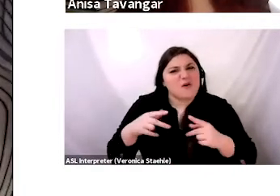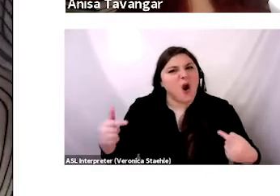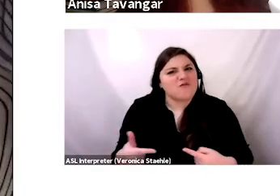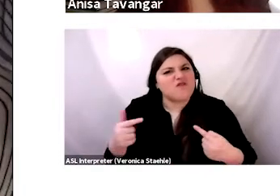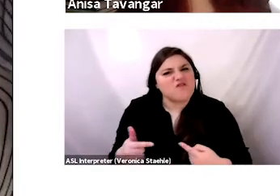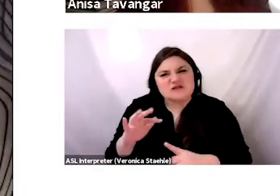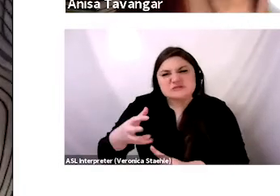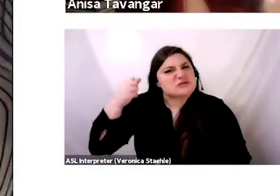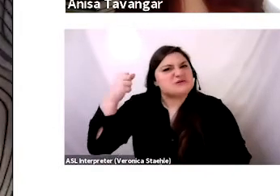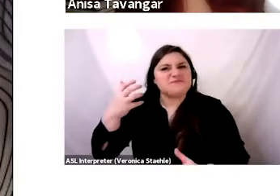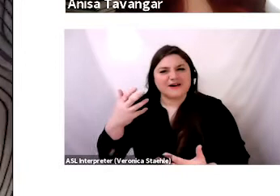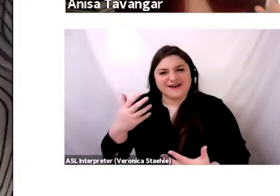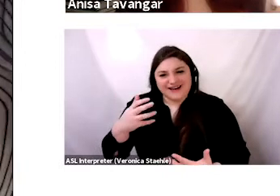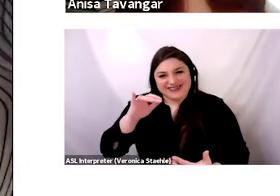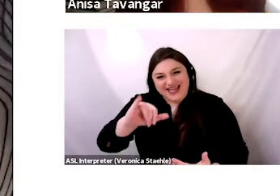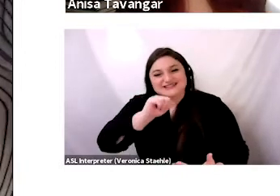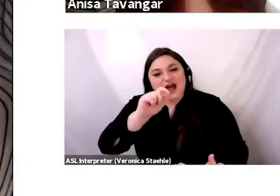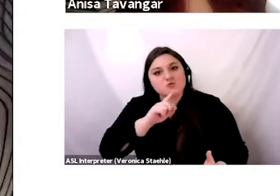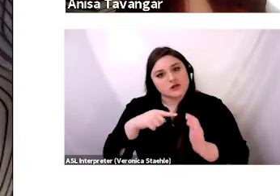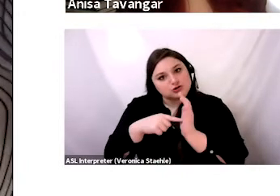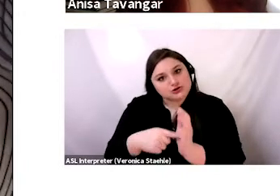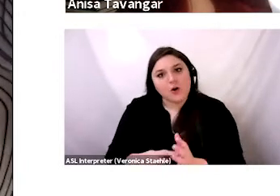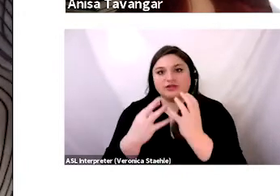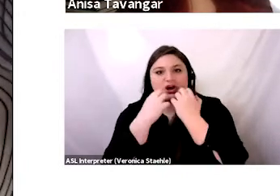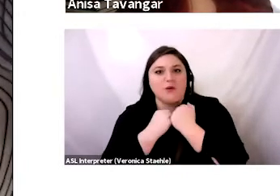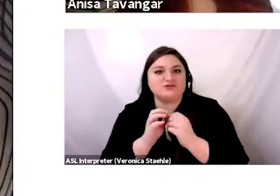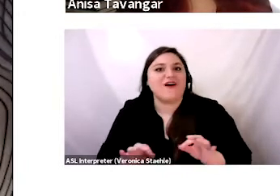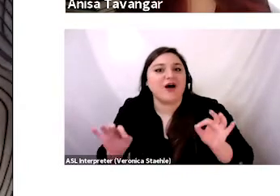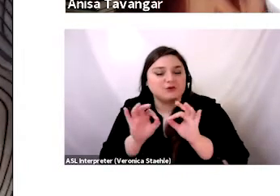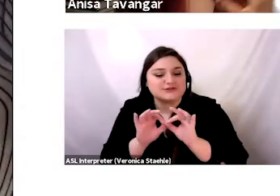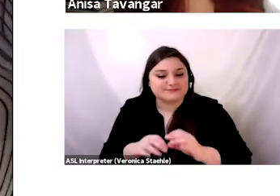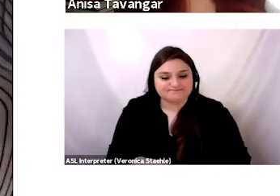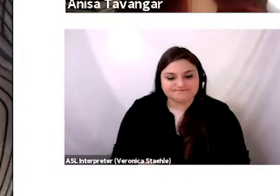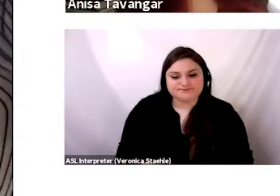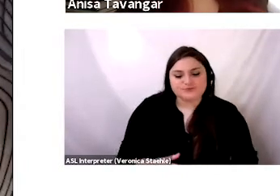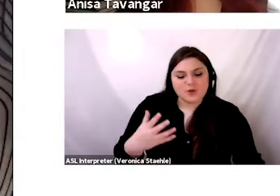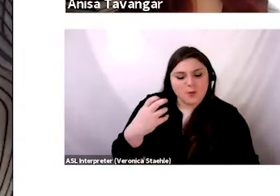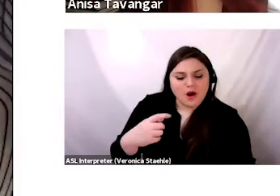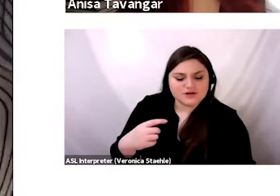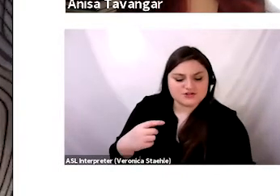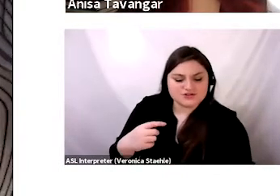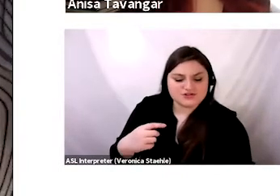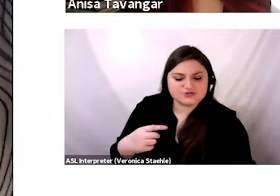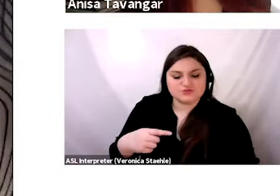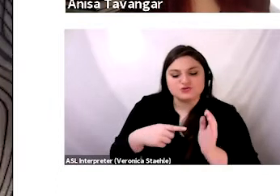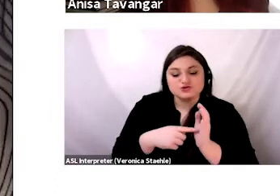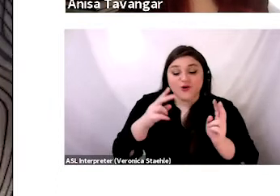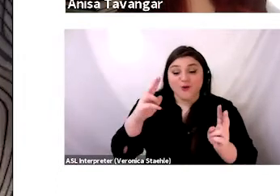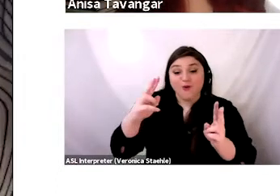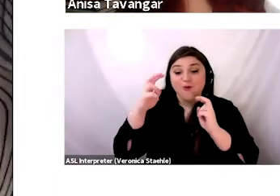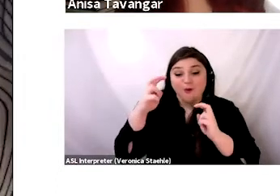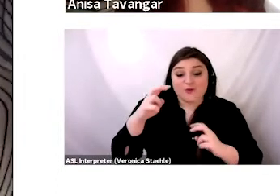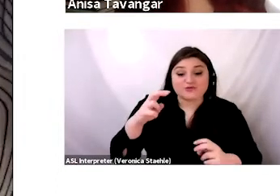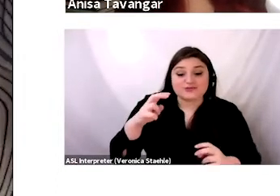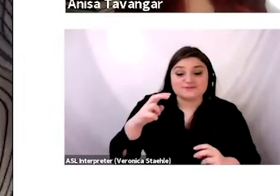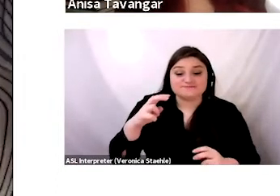ways that we can sort of shift our perspective to prioritize this. I also want to highlight this quote from the Baha'i writings that